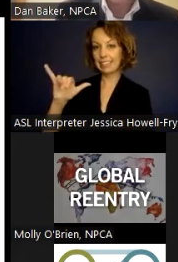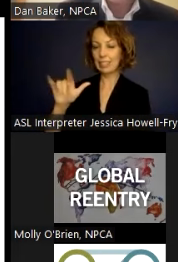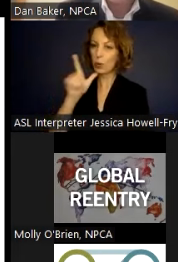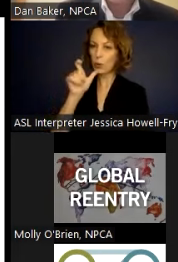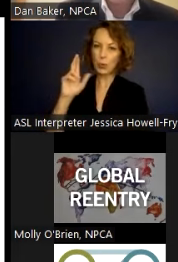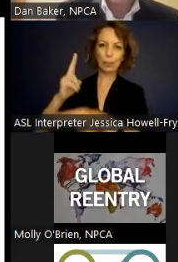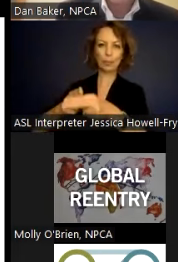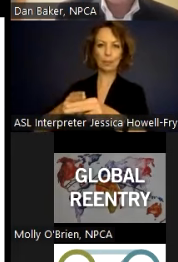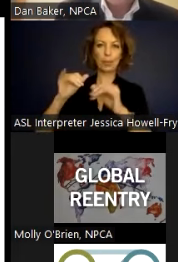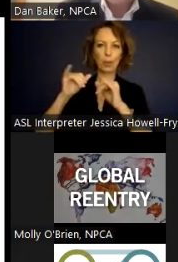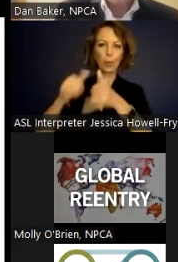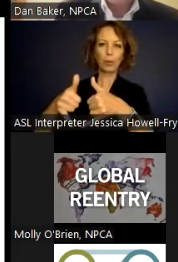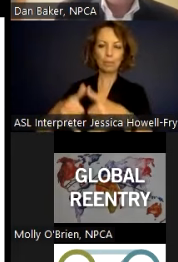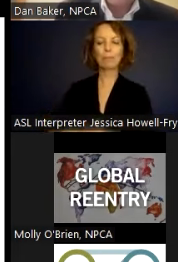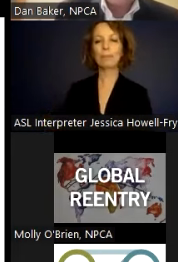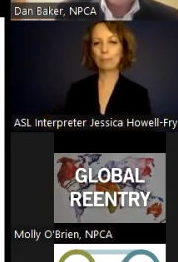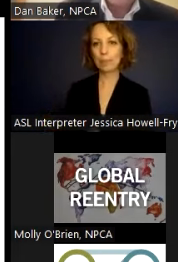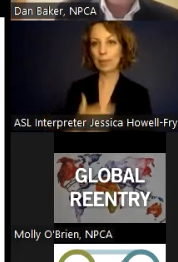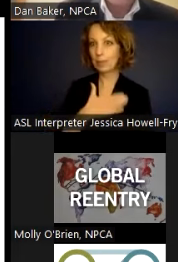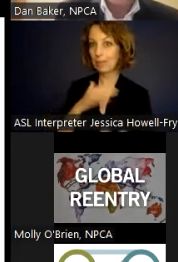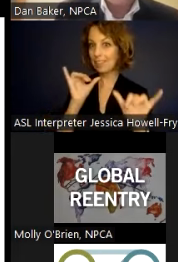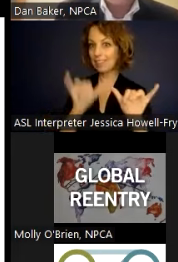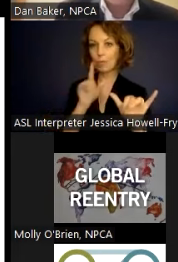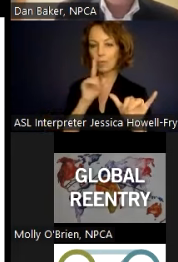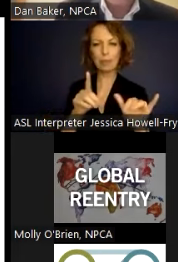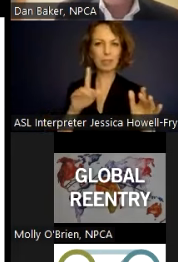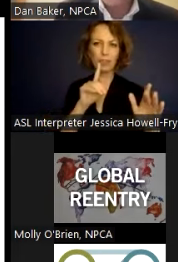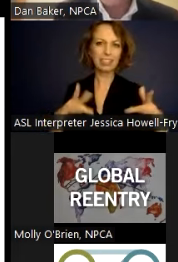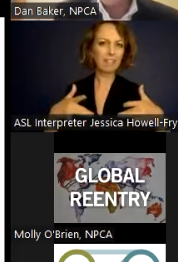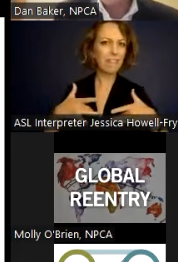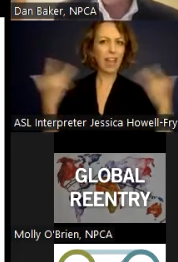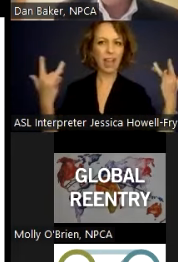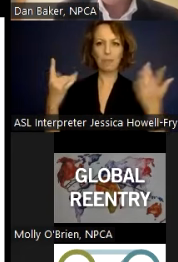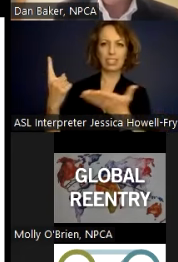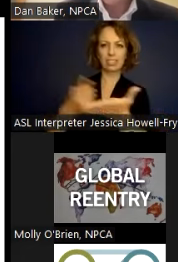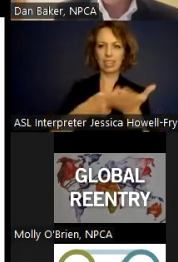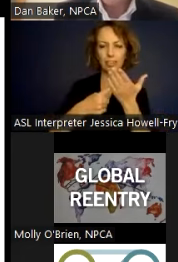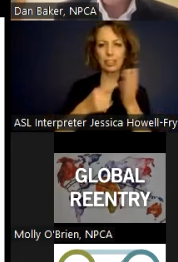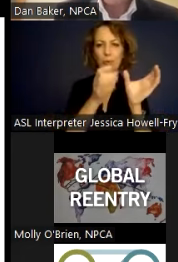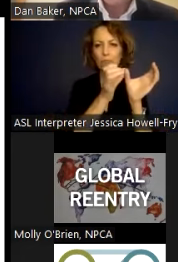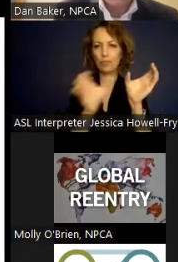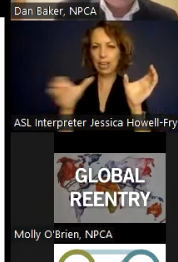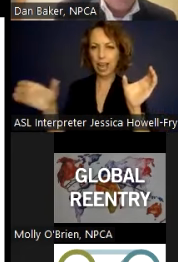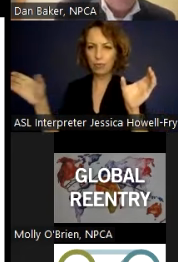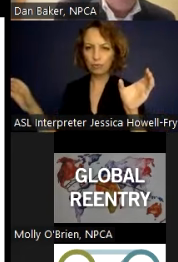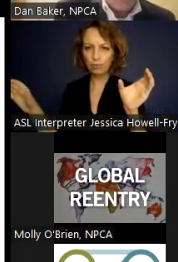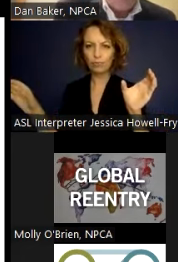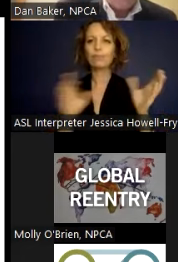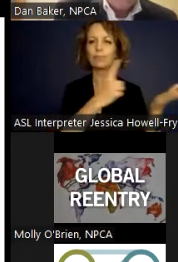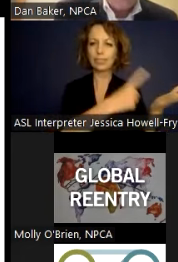tuned. There will also be a vibrant panel discussion and breakout room opportunities to learn more about this work.